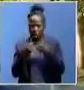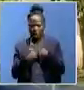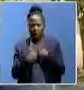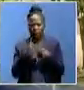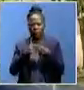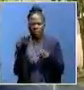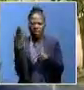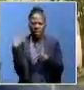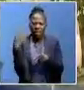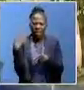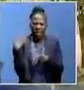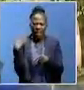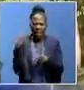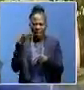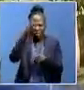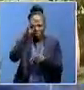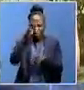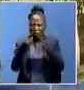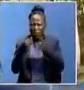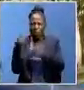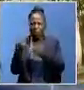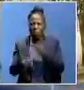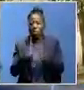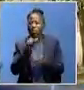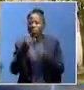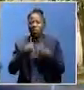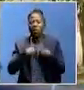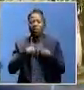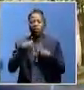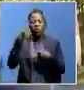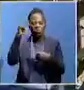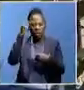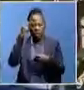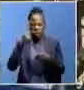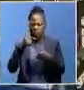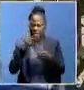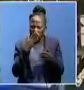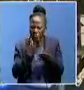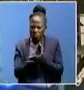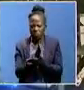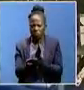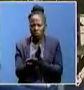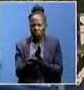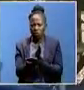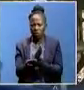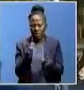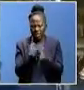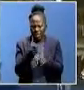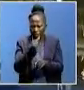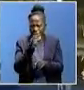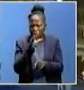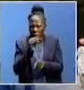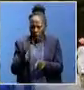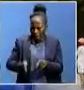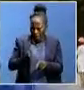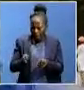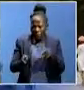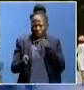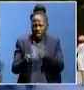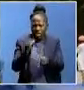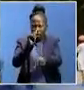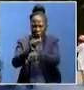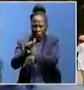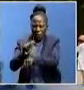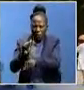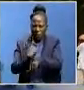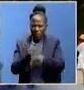right leadership and the right management and the right government. Now, he has pledged that UPND is equal to the task and called